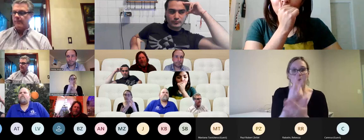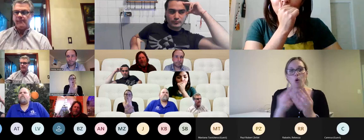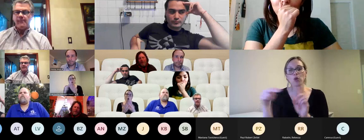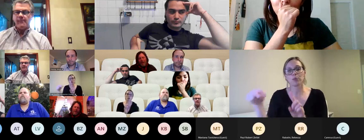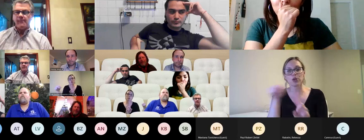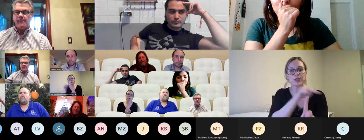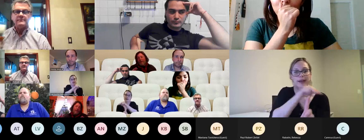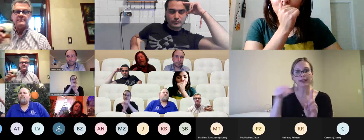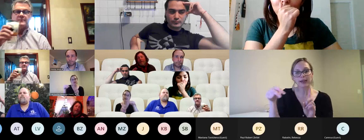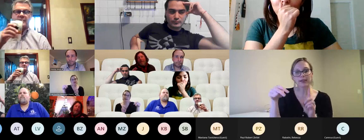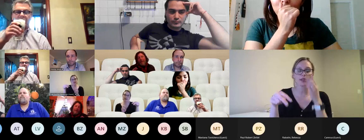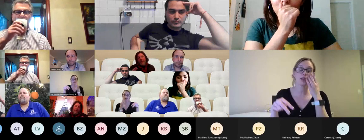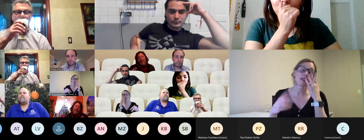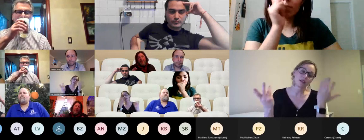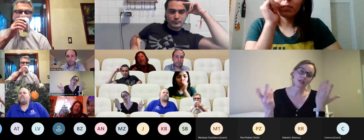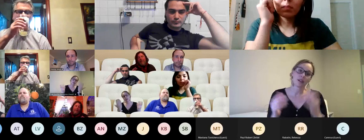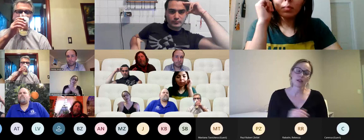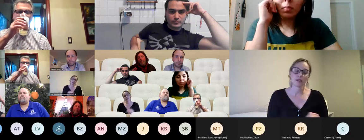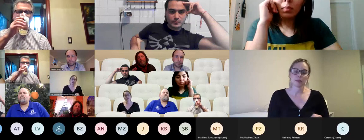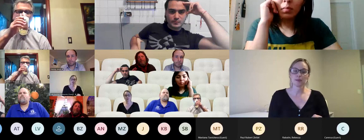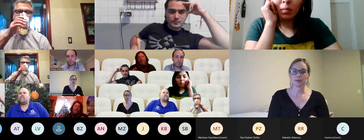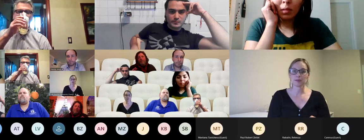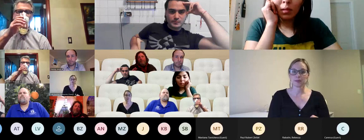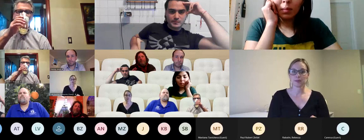you can't necessarily